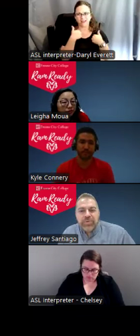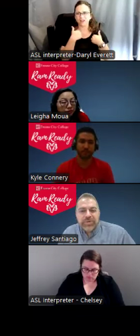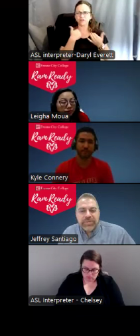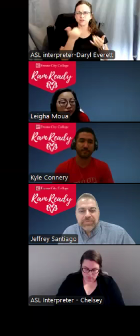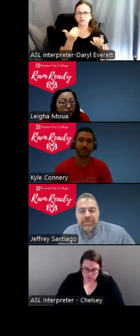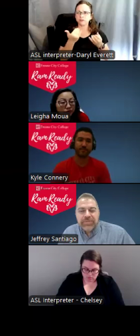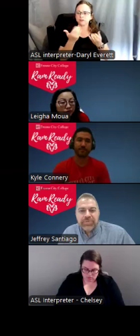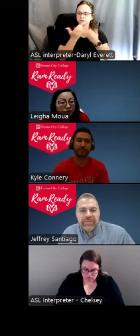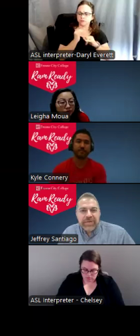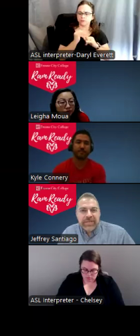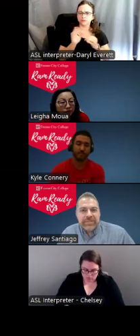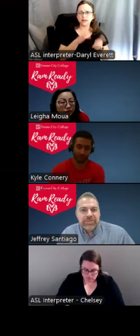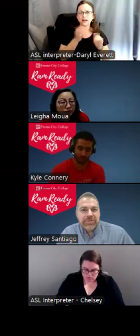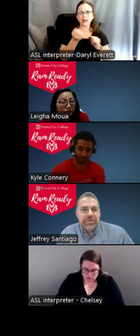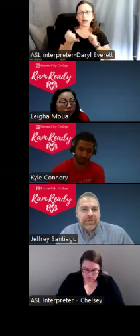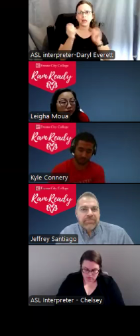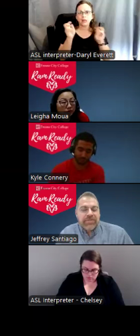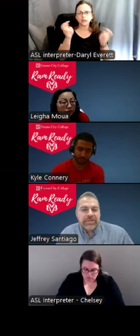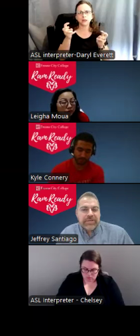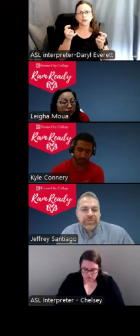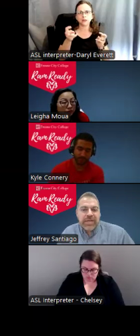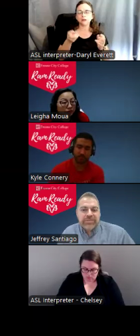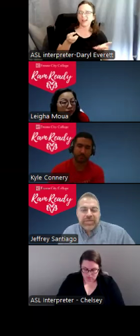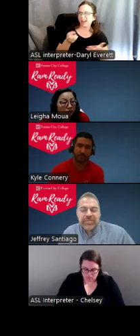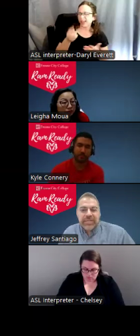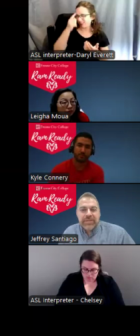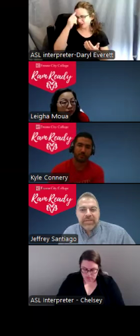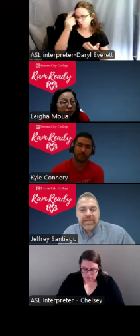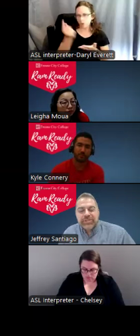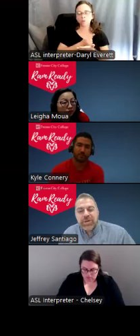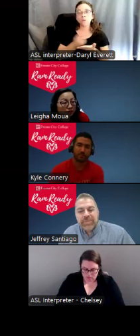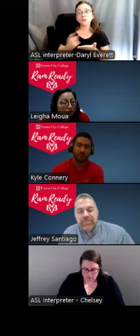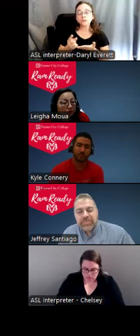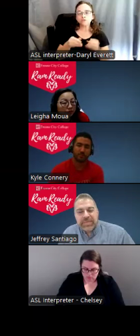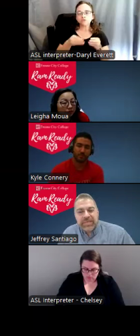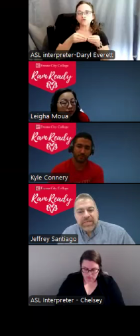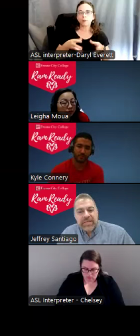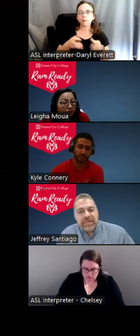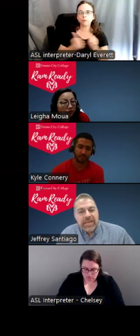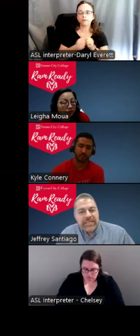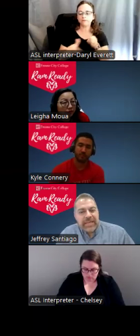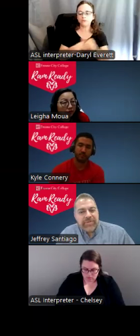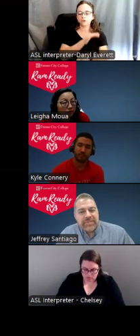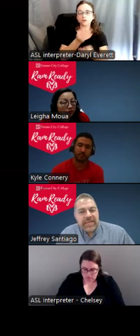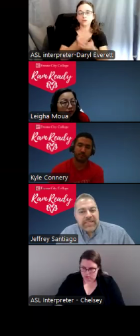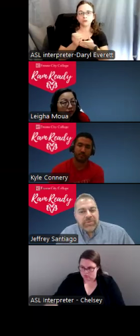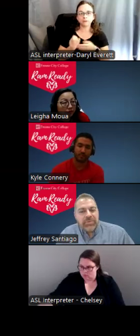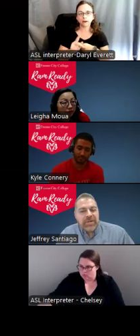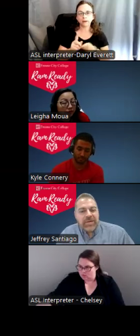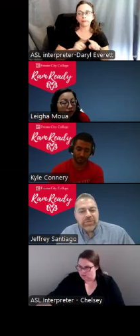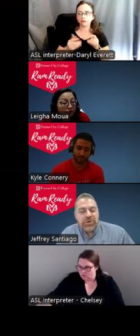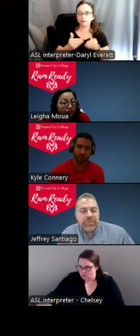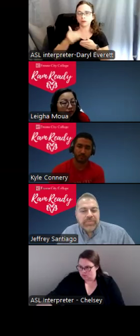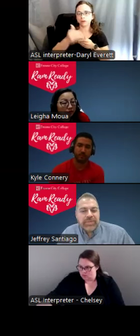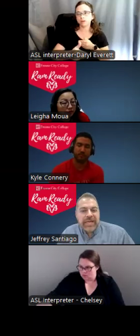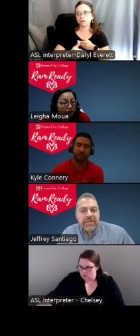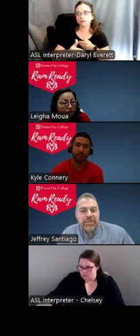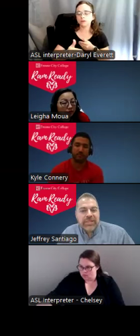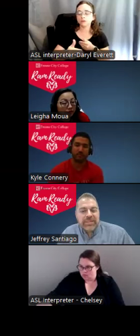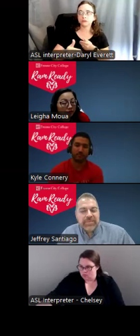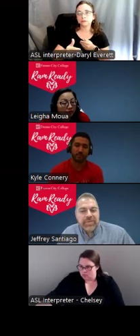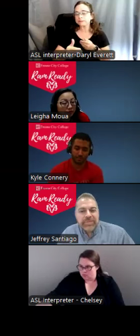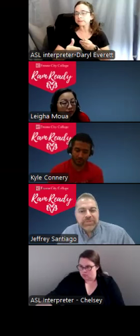can drop a course with a full refund. It doesn't reflect on your transcripts. And then the next drop date would be, I want to say around in October,